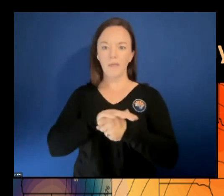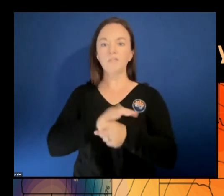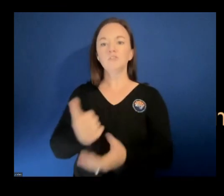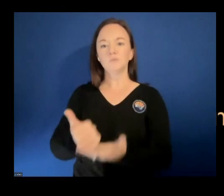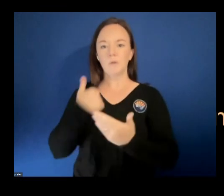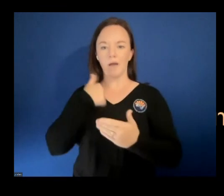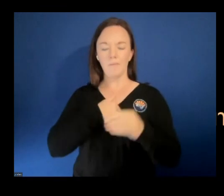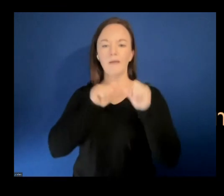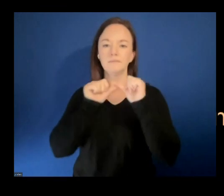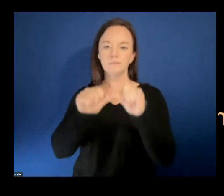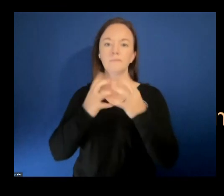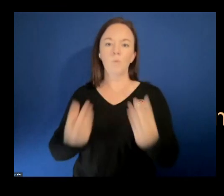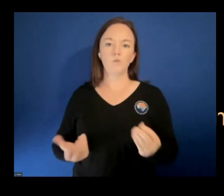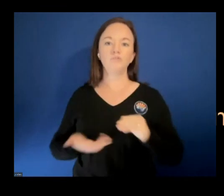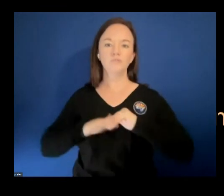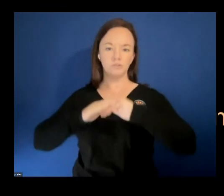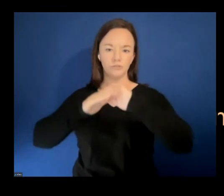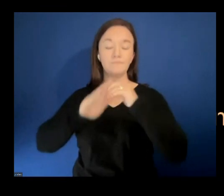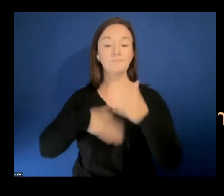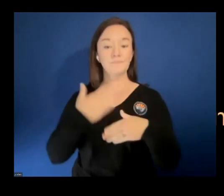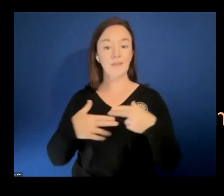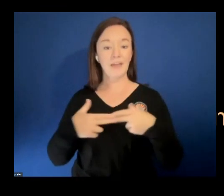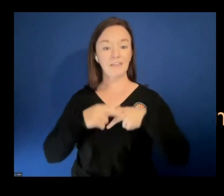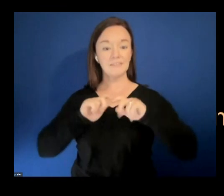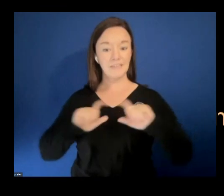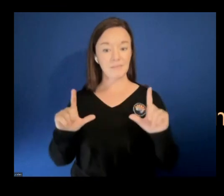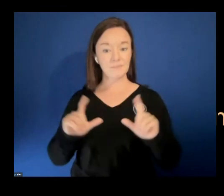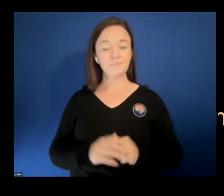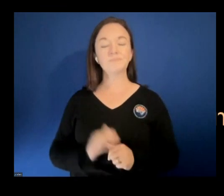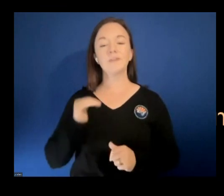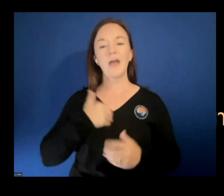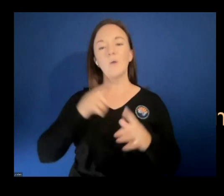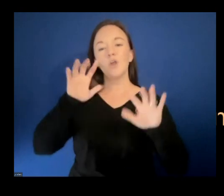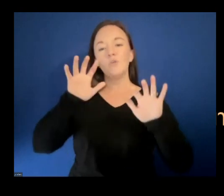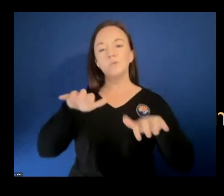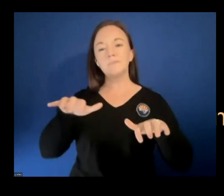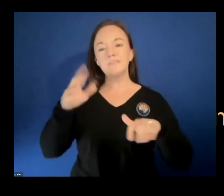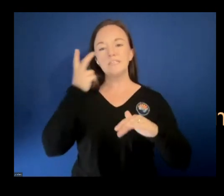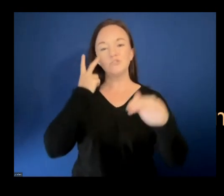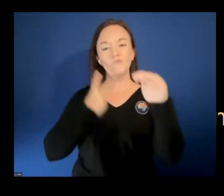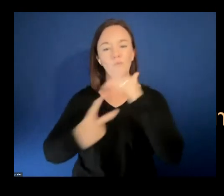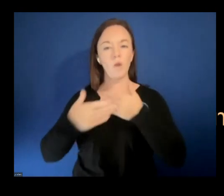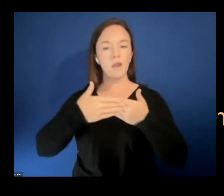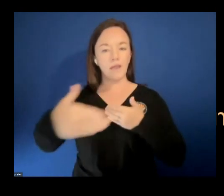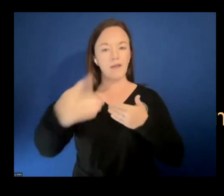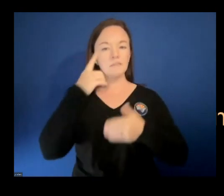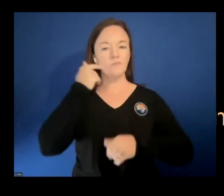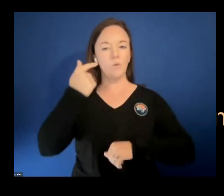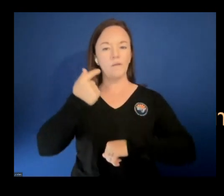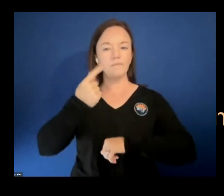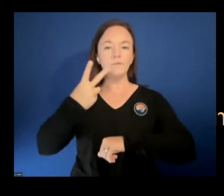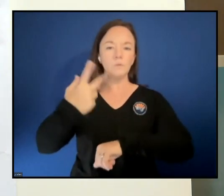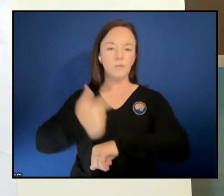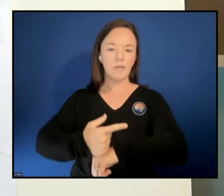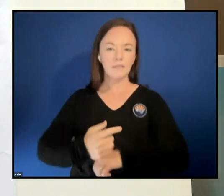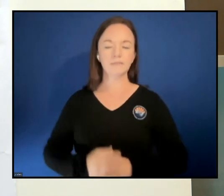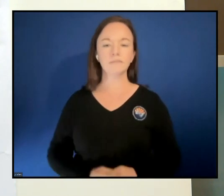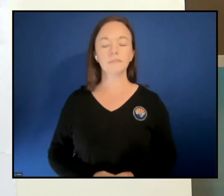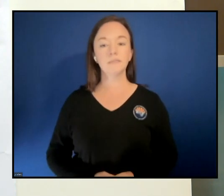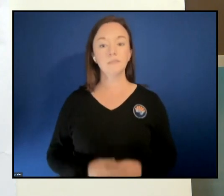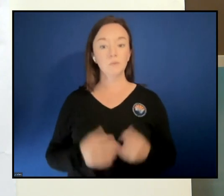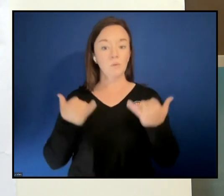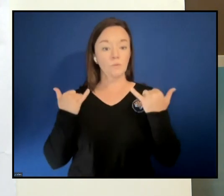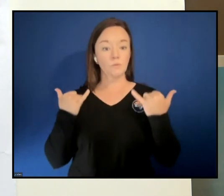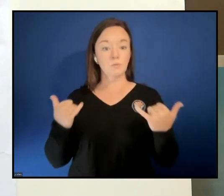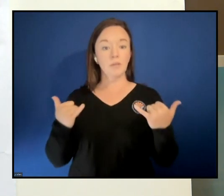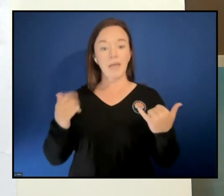we'll go to the next slide. And here's our precipitation forecast over the next several days. So what we're looking at today, as you can see,